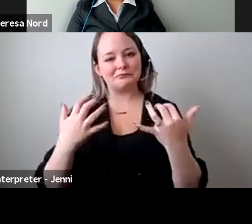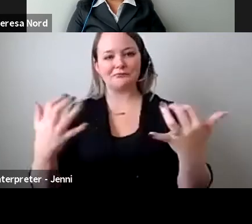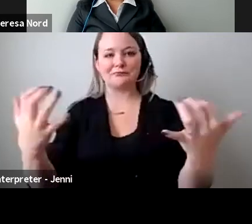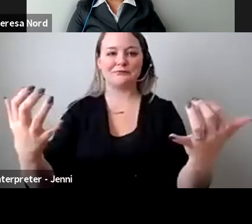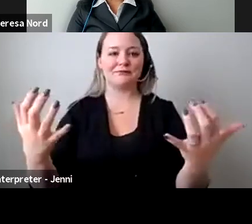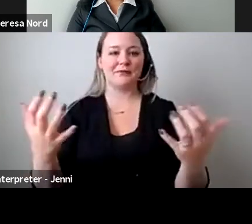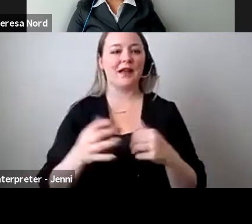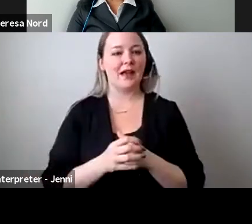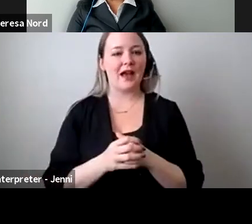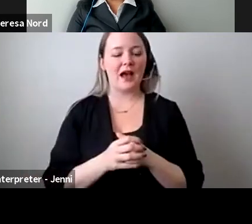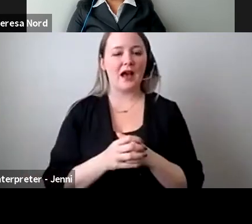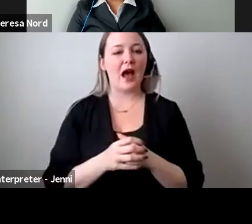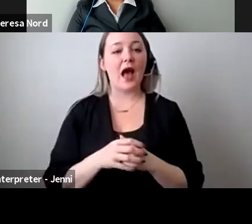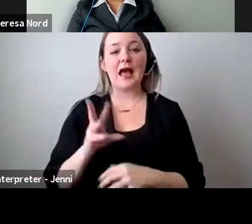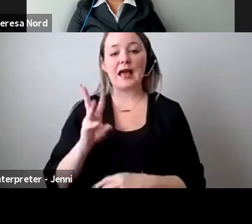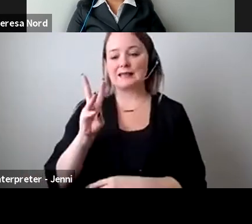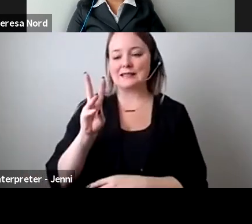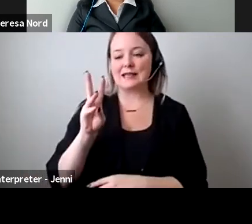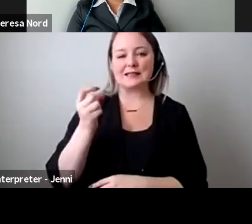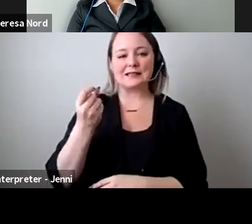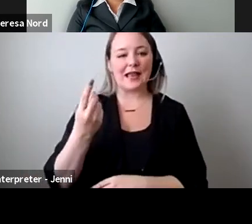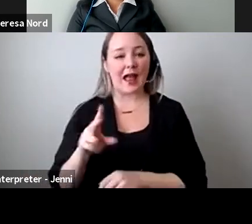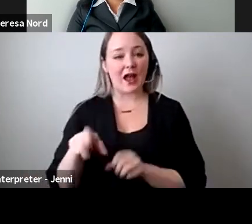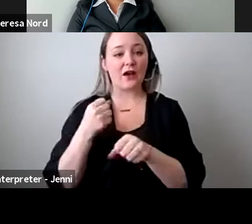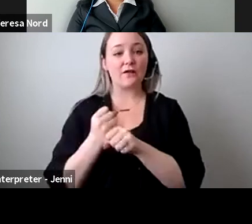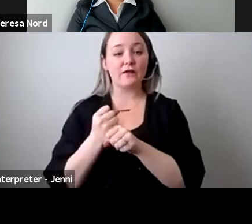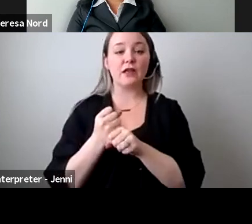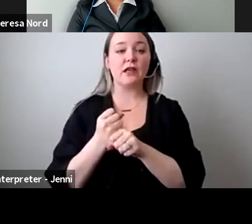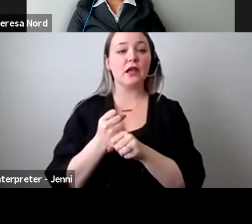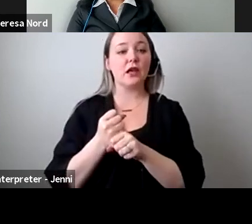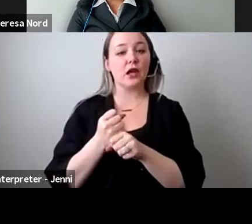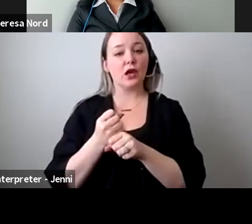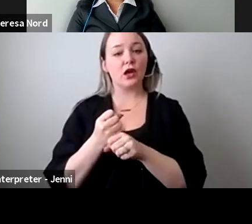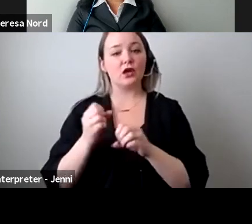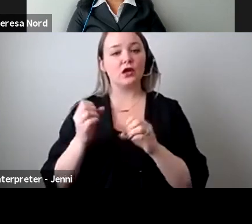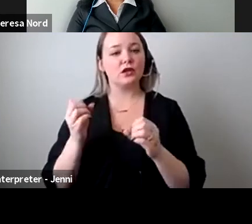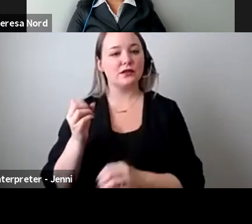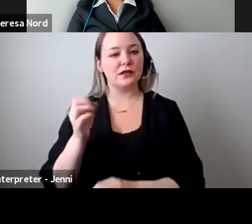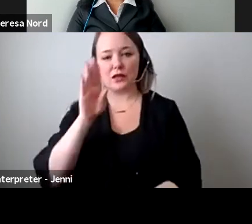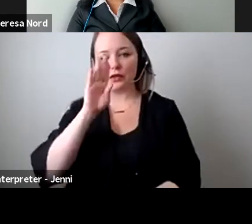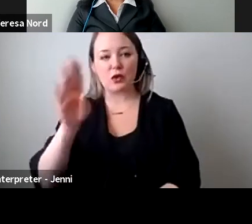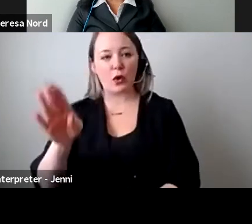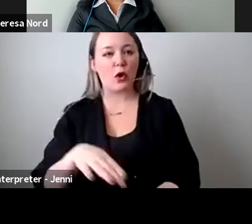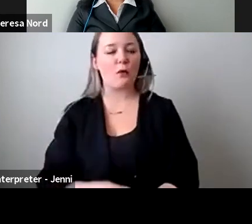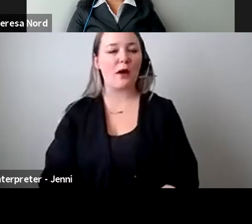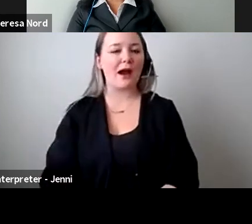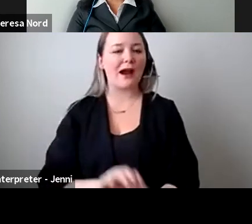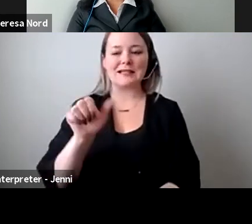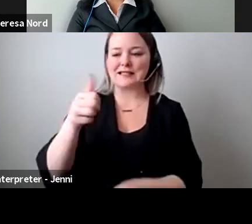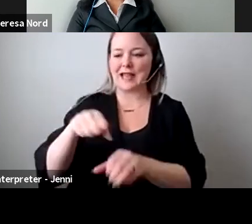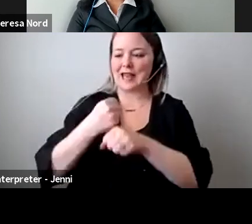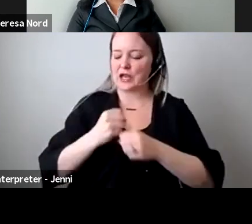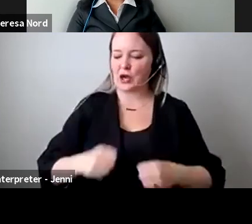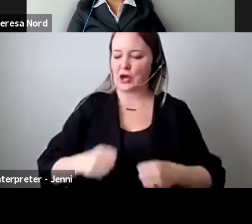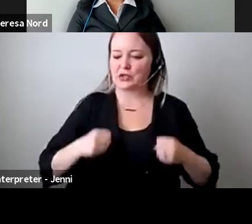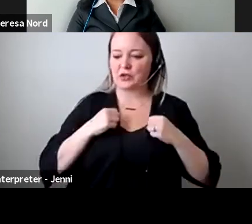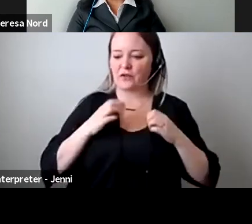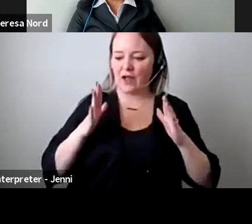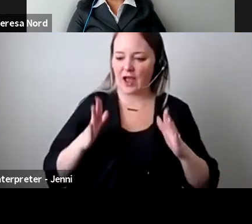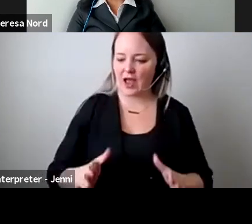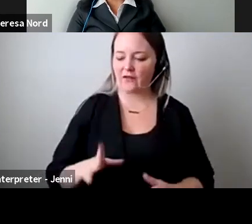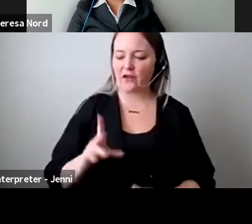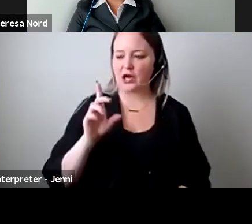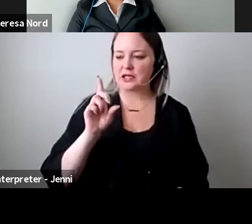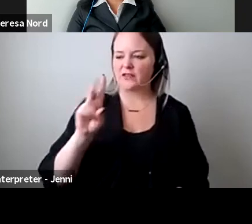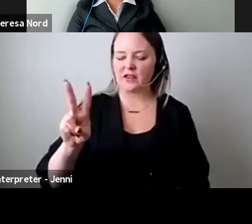over 6.5 years of sobriety and over 10 years of being a survivor of domestic violence with